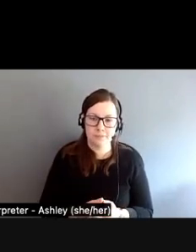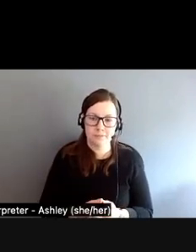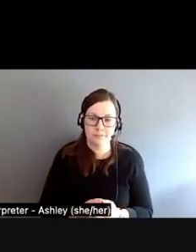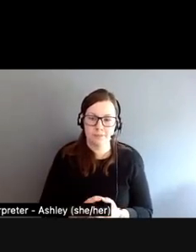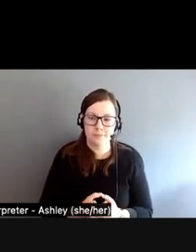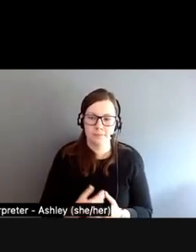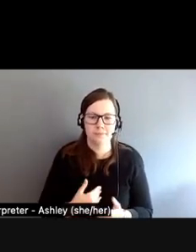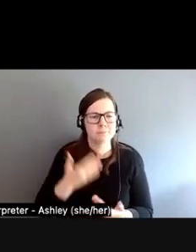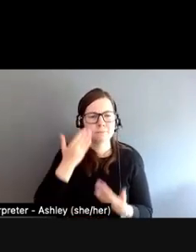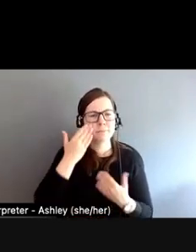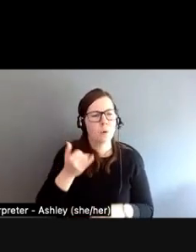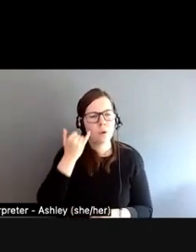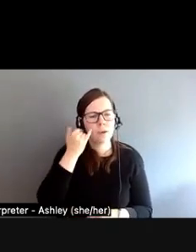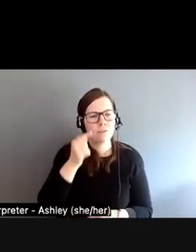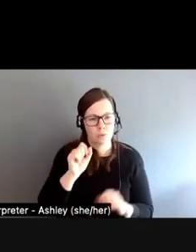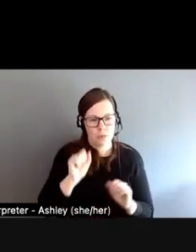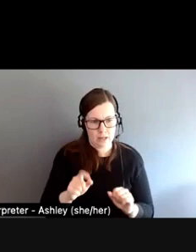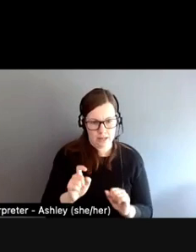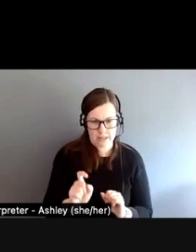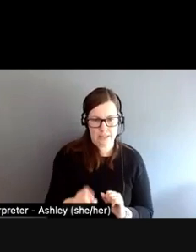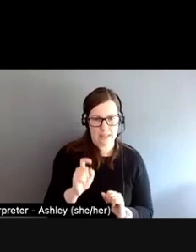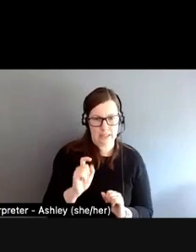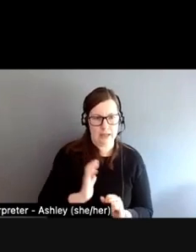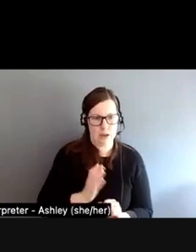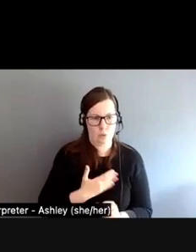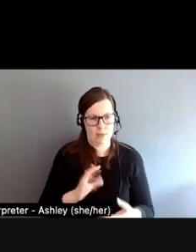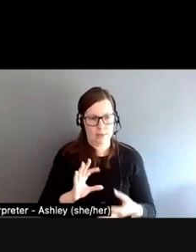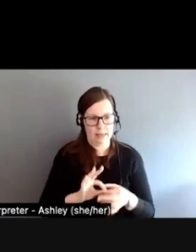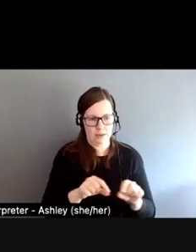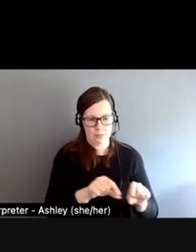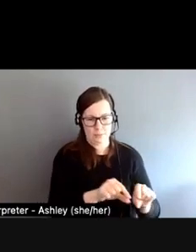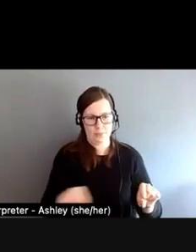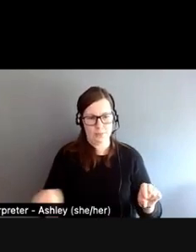watch our TikTok if you're able to click that link.